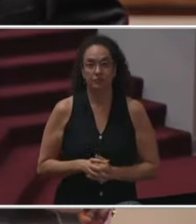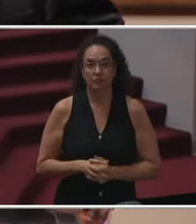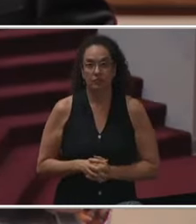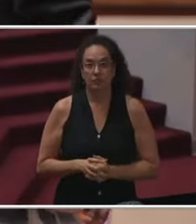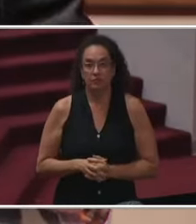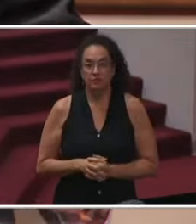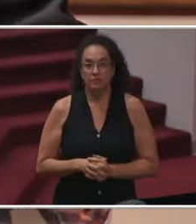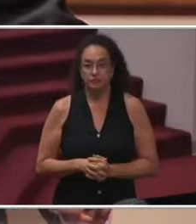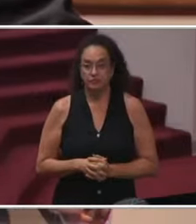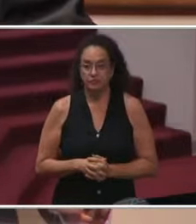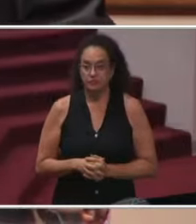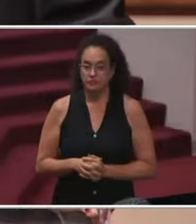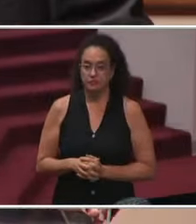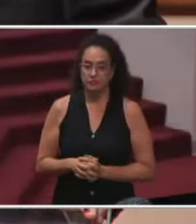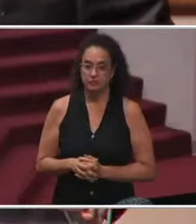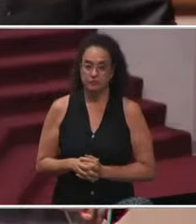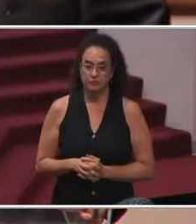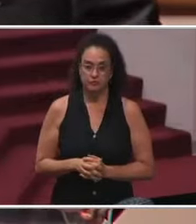and we thank you